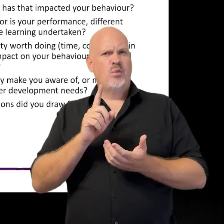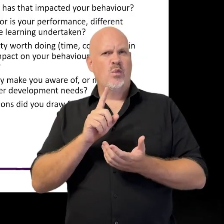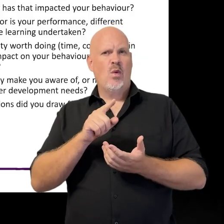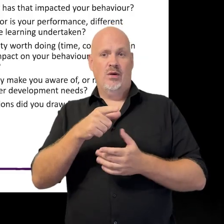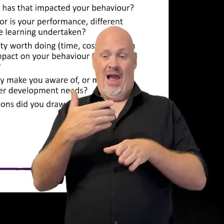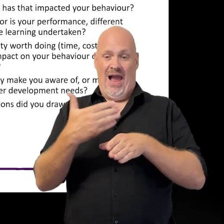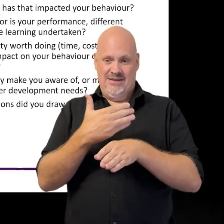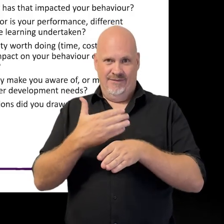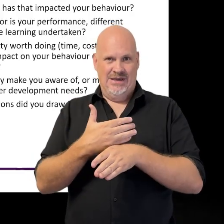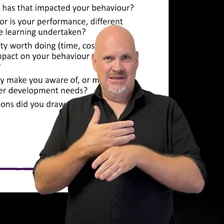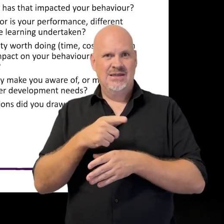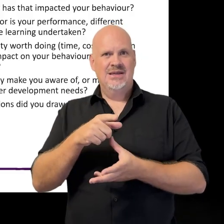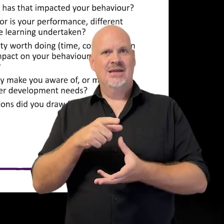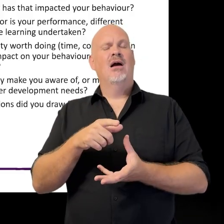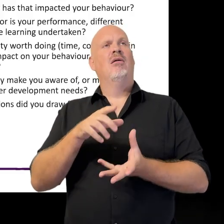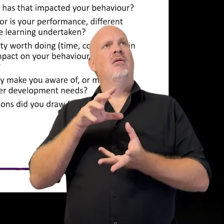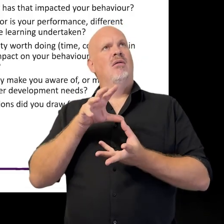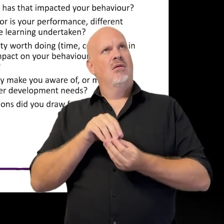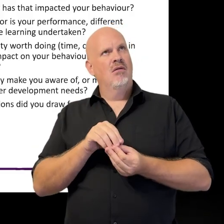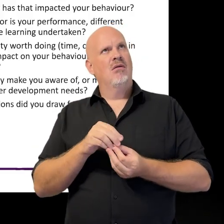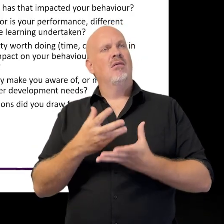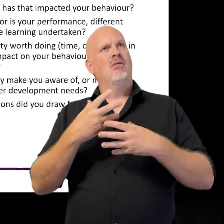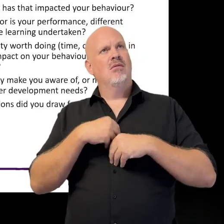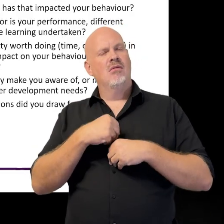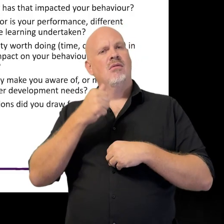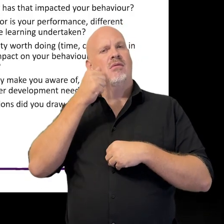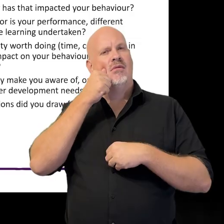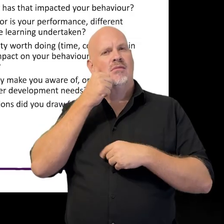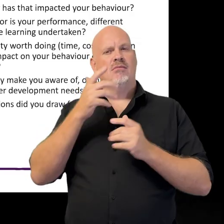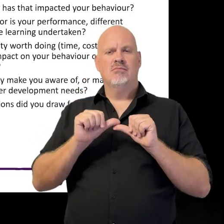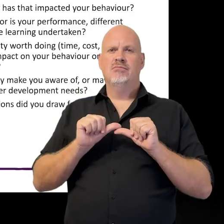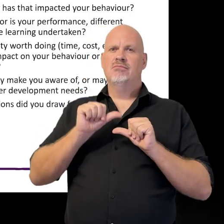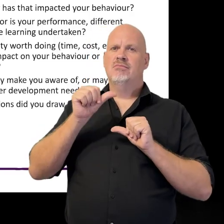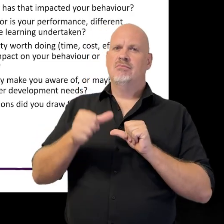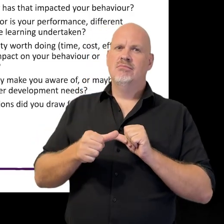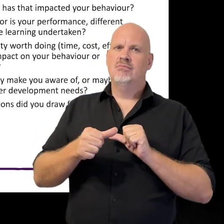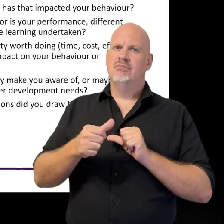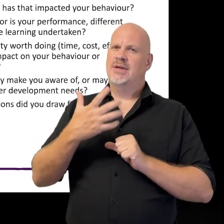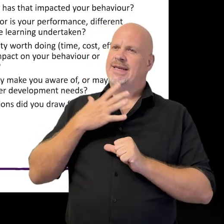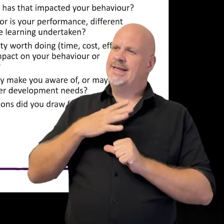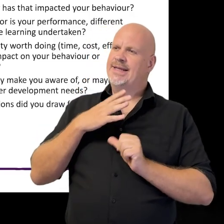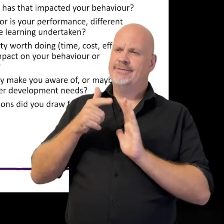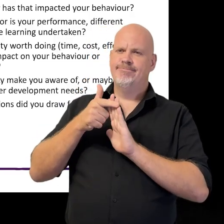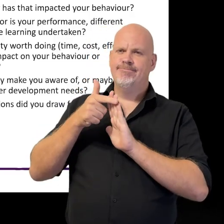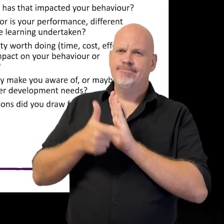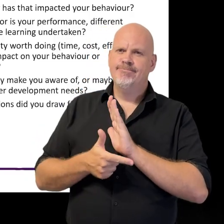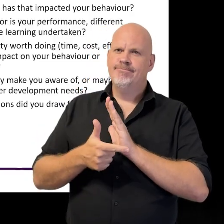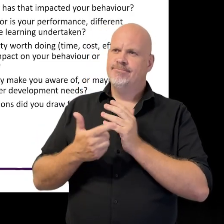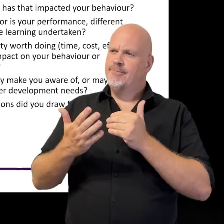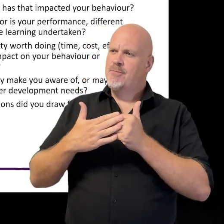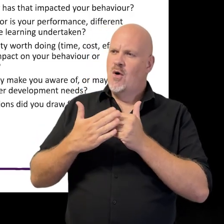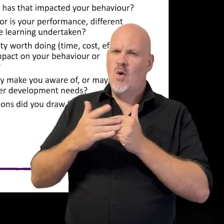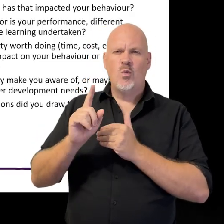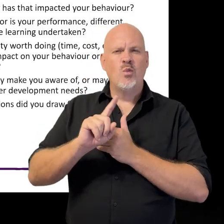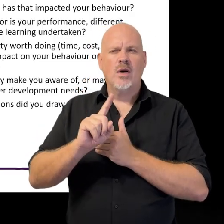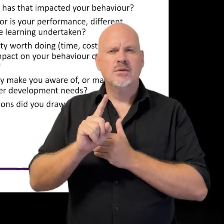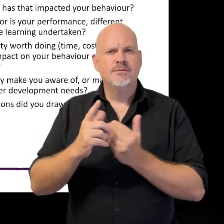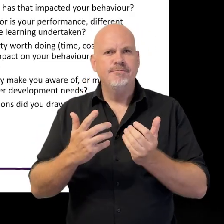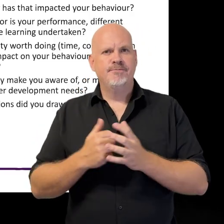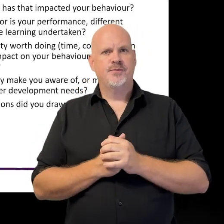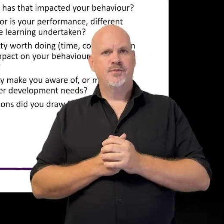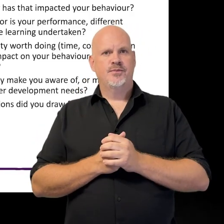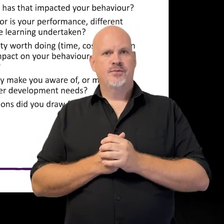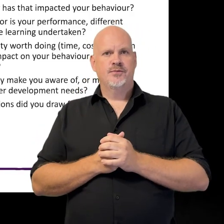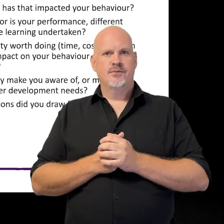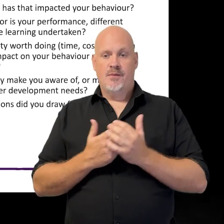have brought to the fore something that you really want to find out about or build your skills in. And what conclusion have